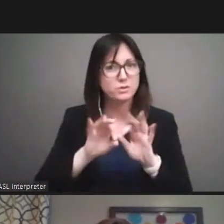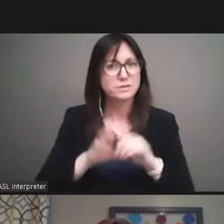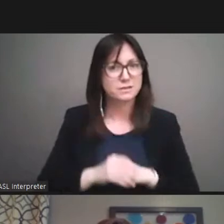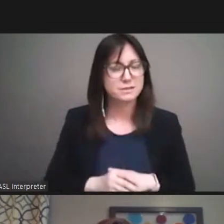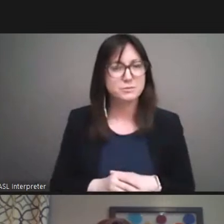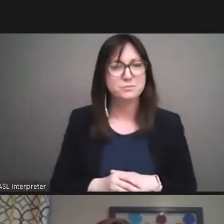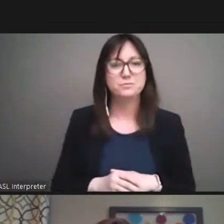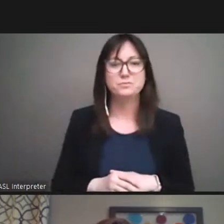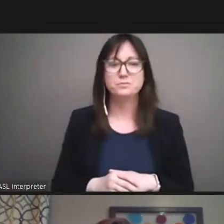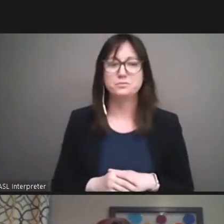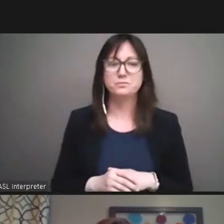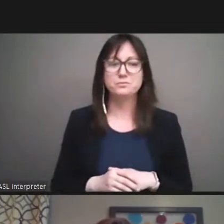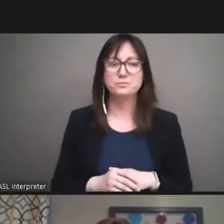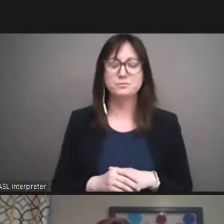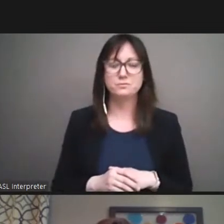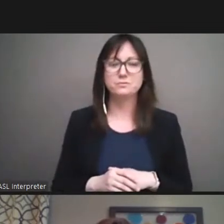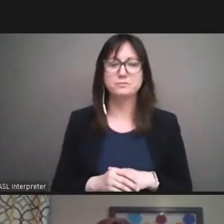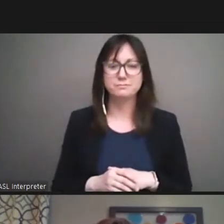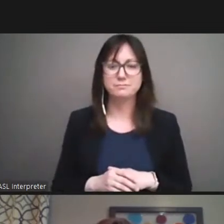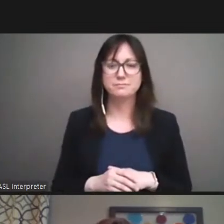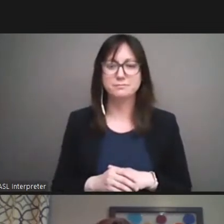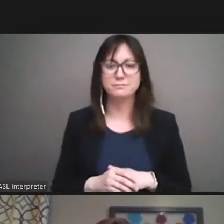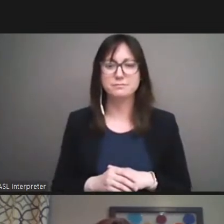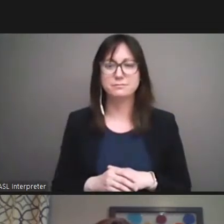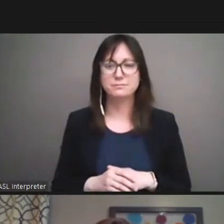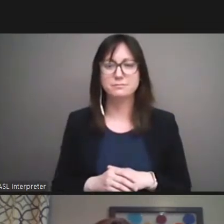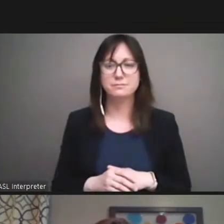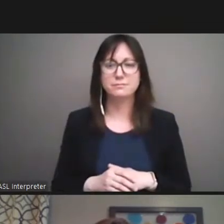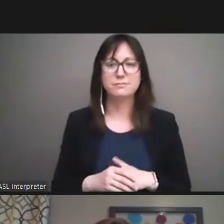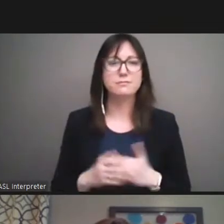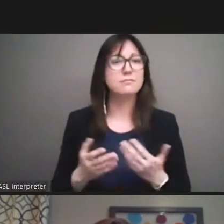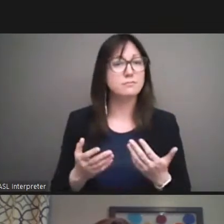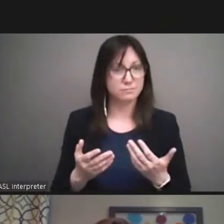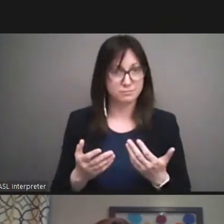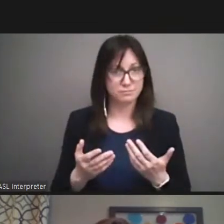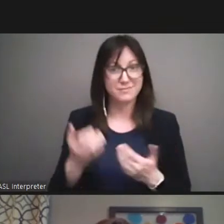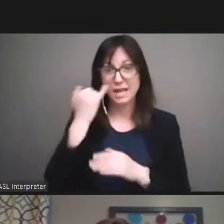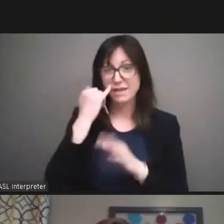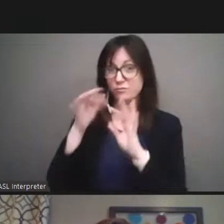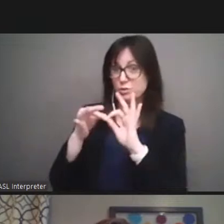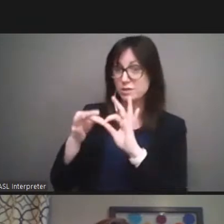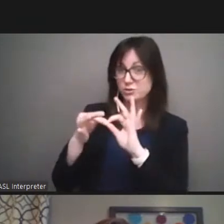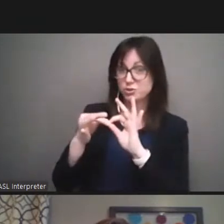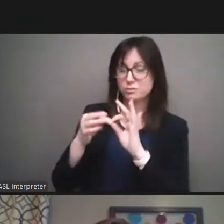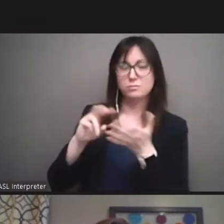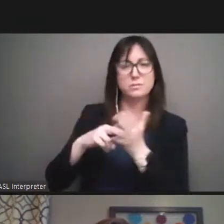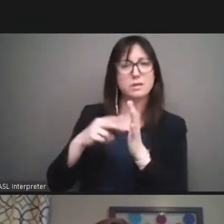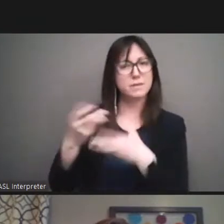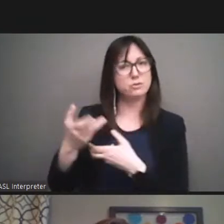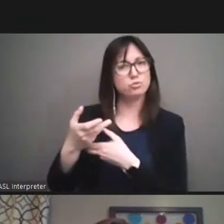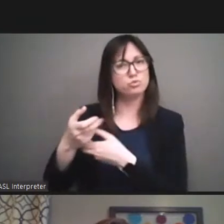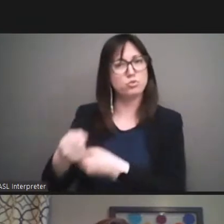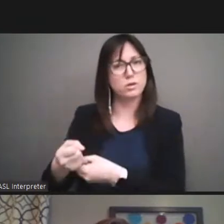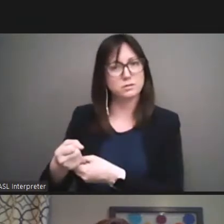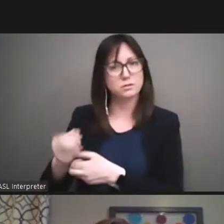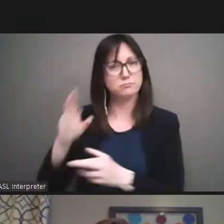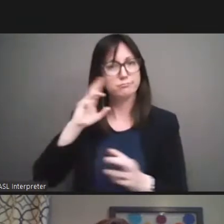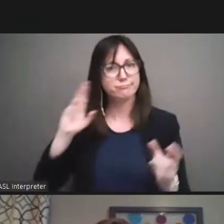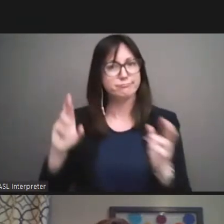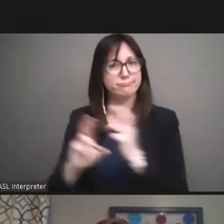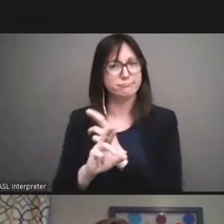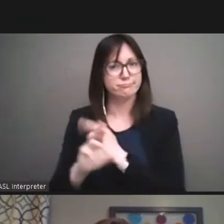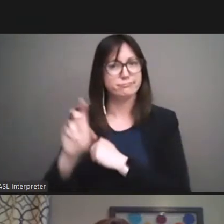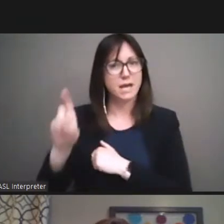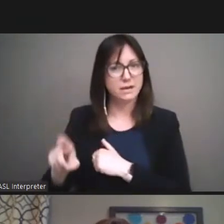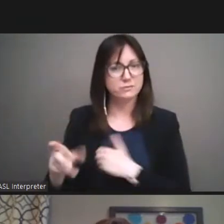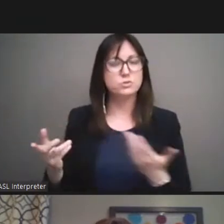this, we've been saying like relationships and things are building trust is relational. And I think that part of that can come out